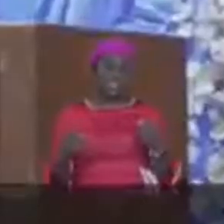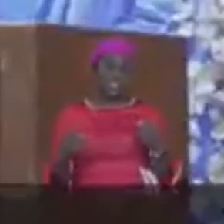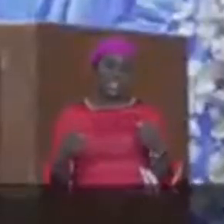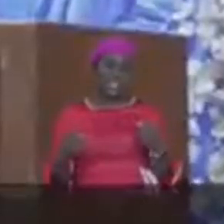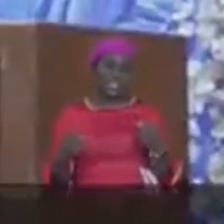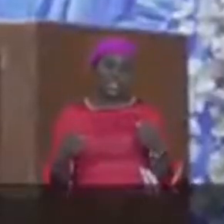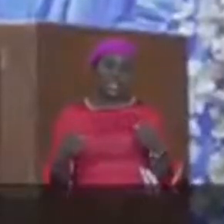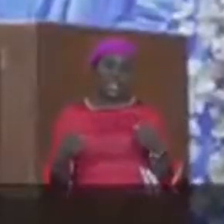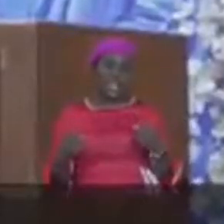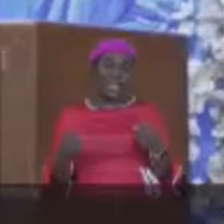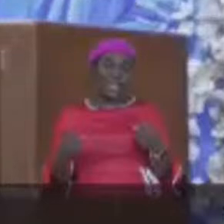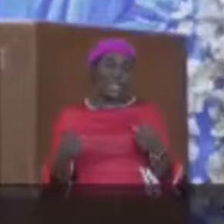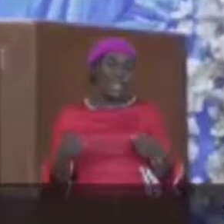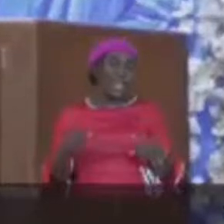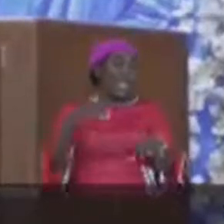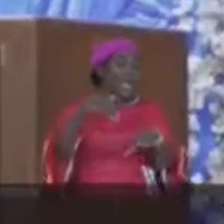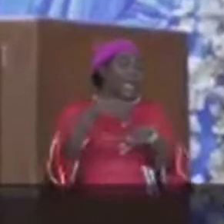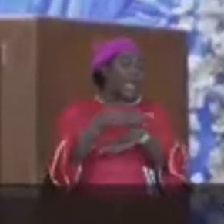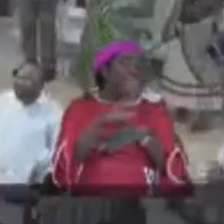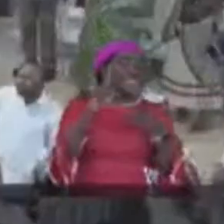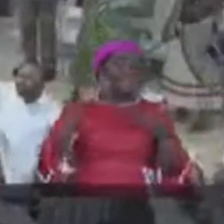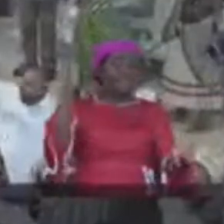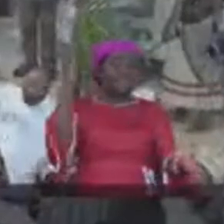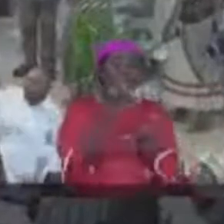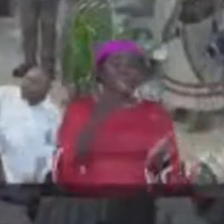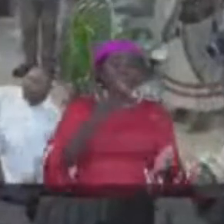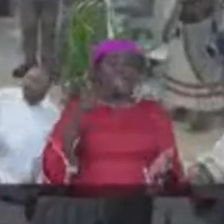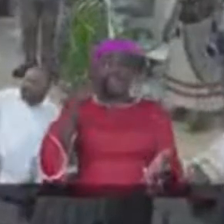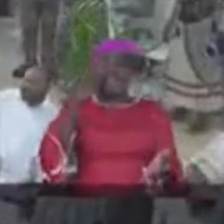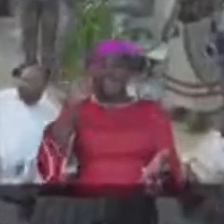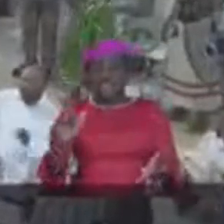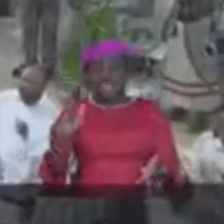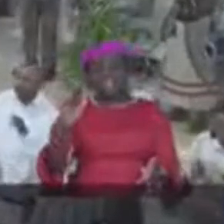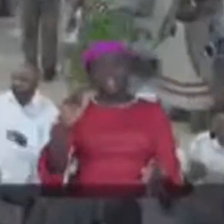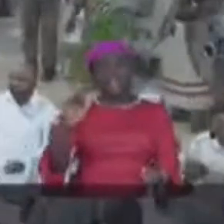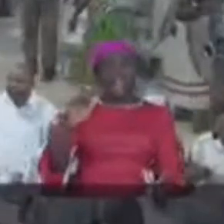assigned to stop my destiny journey.